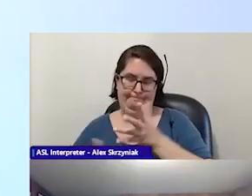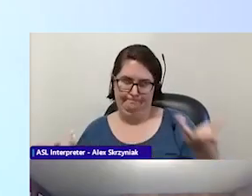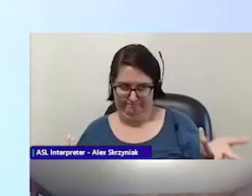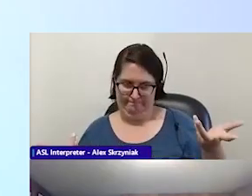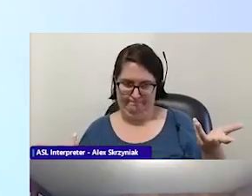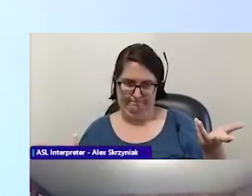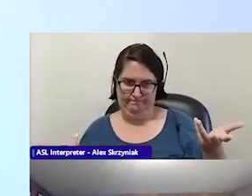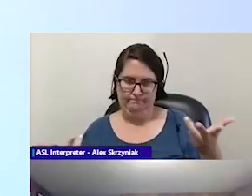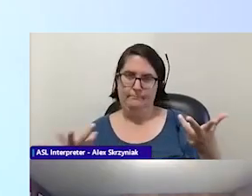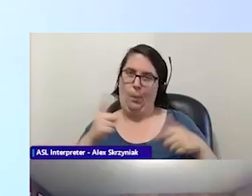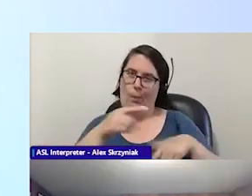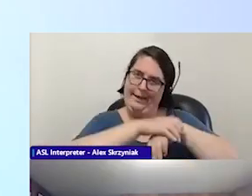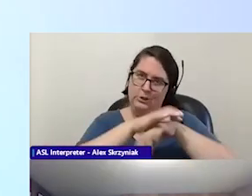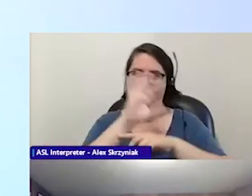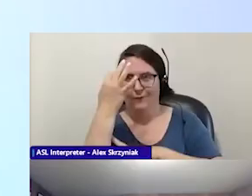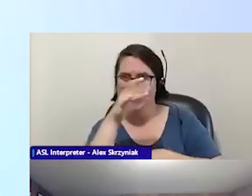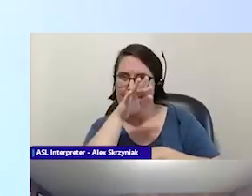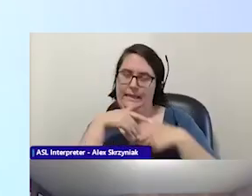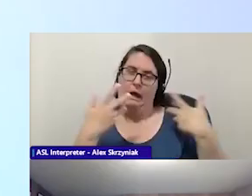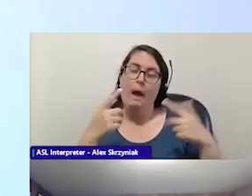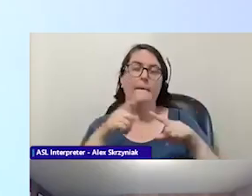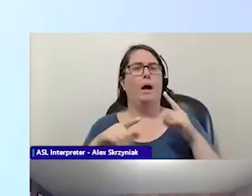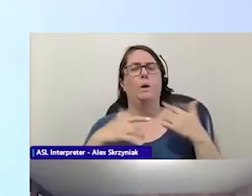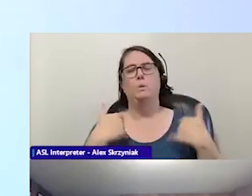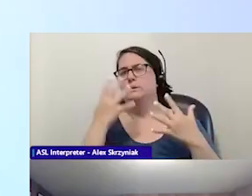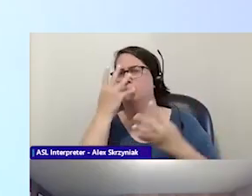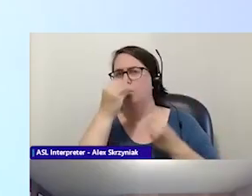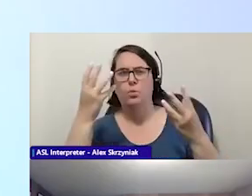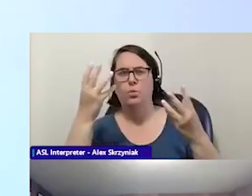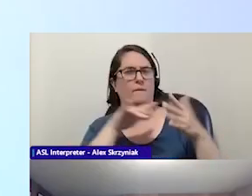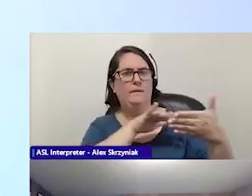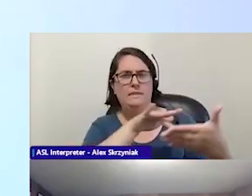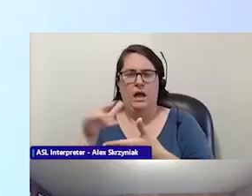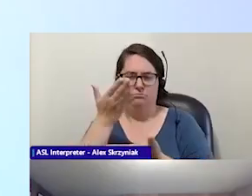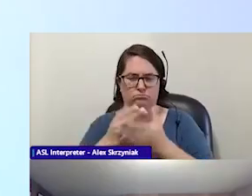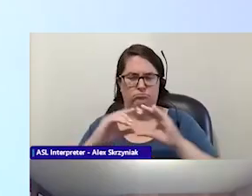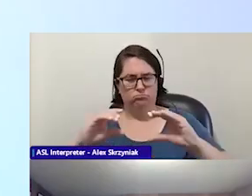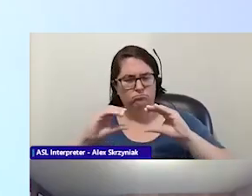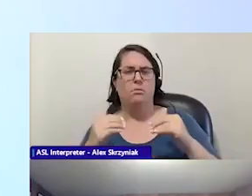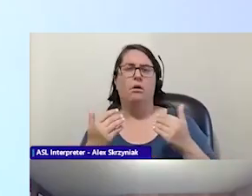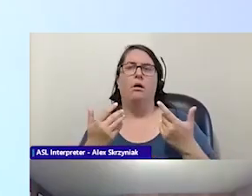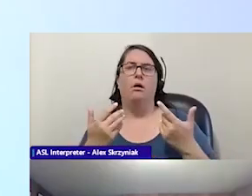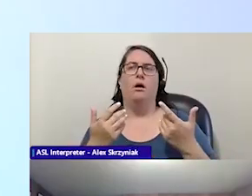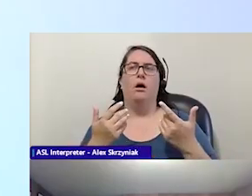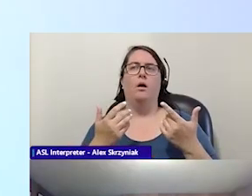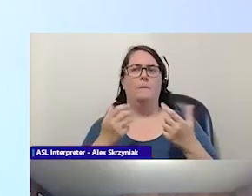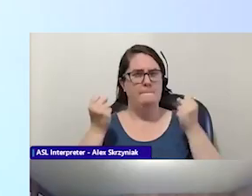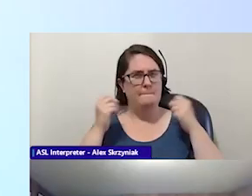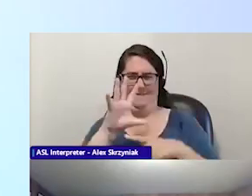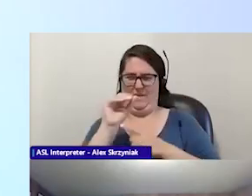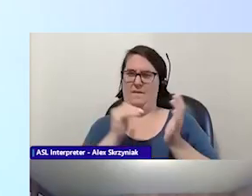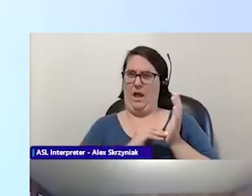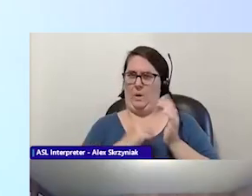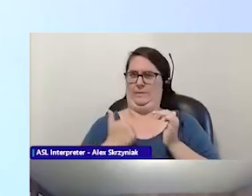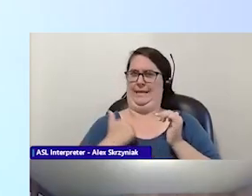CLSA, but it's a national treasure in the sense of having a large number of